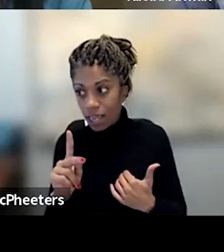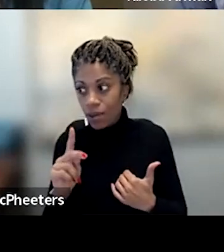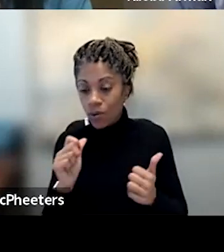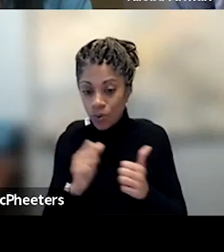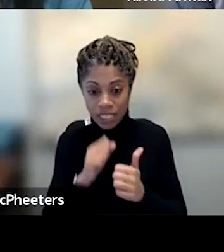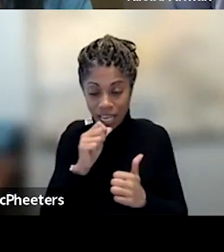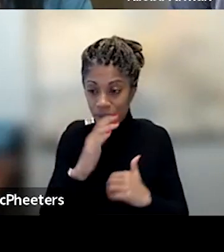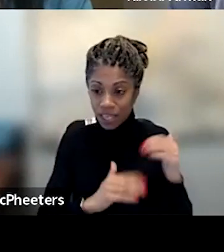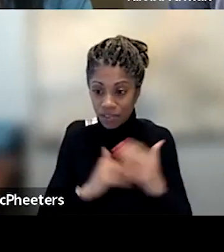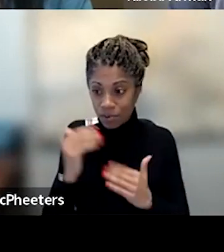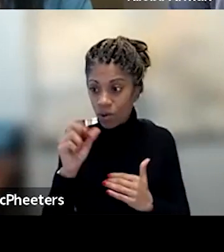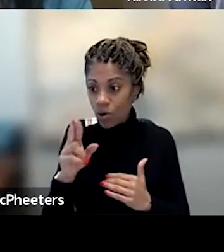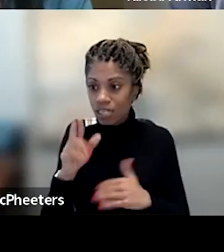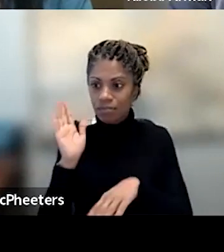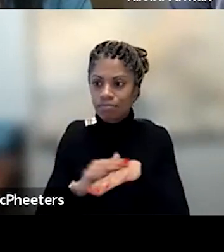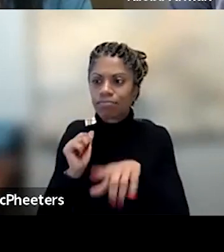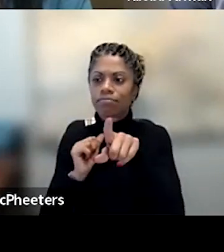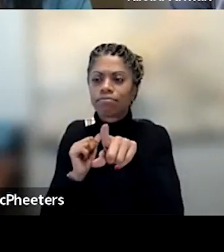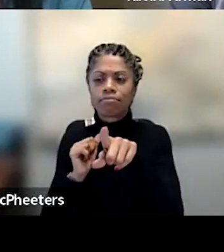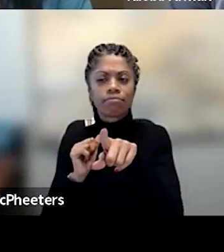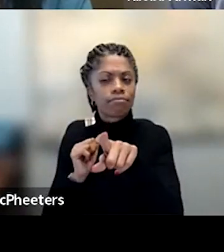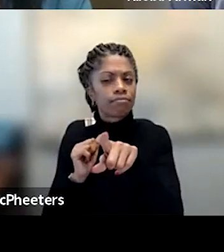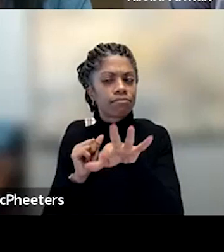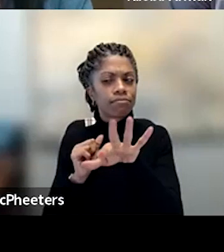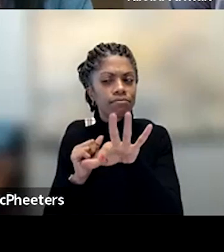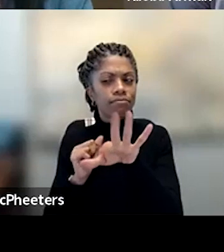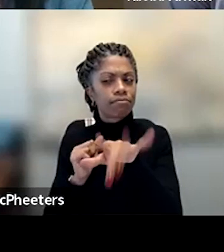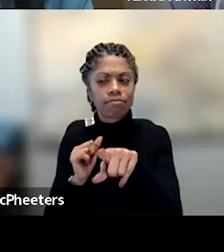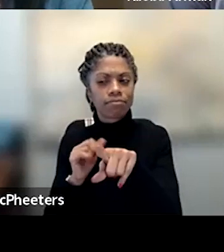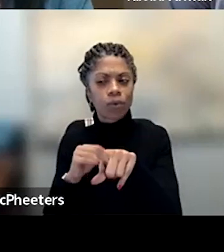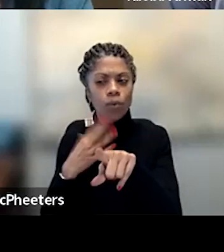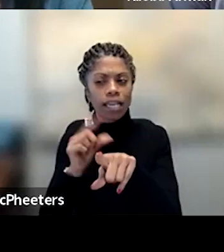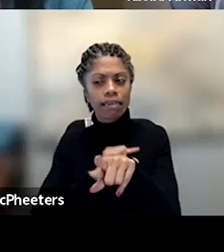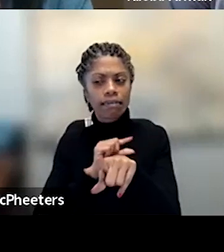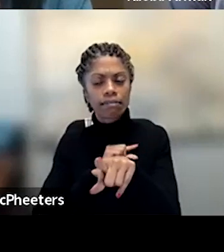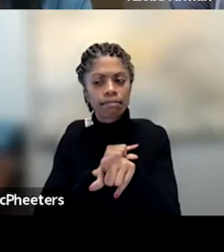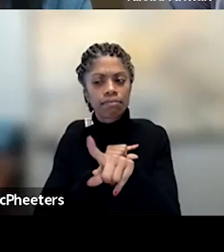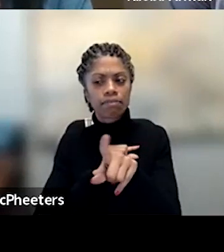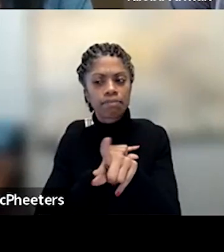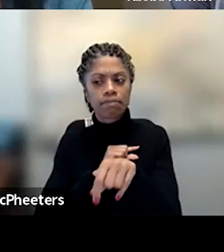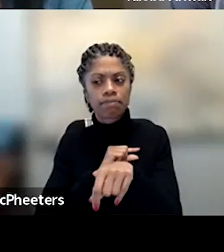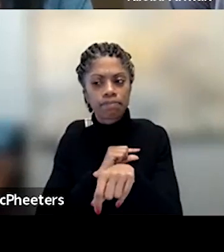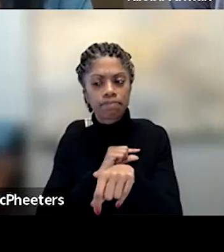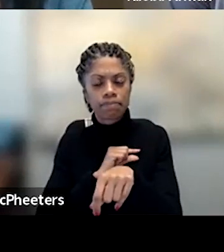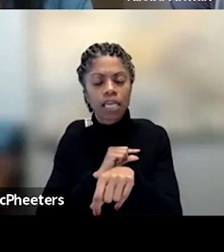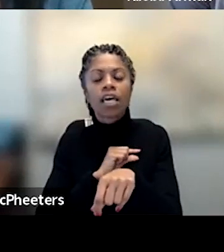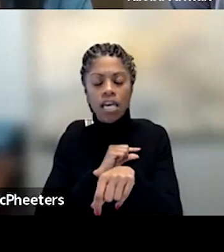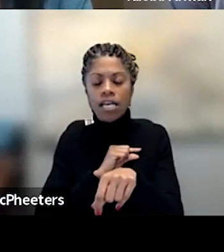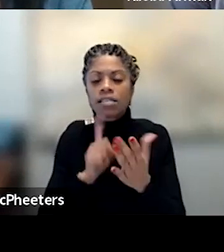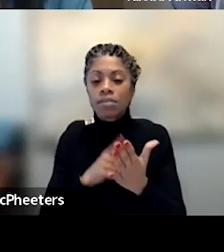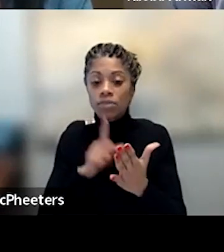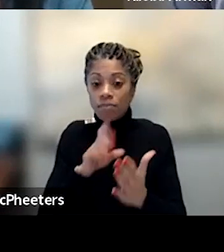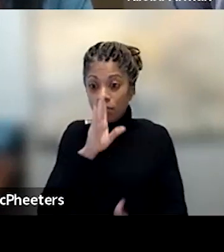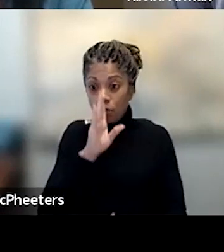guilt, doing it in a safe space. We have to be okay with just being very direct